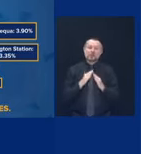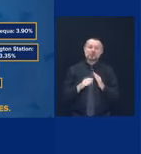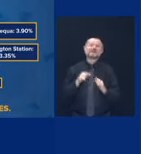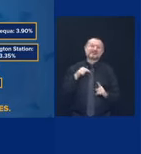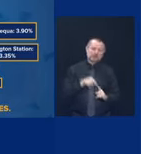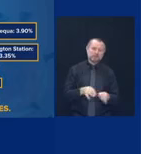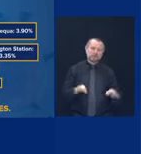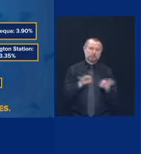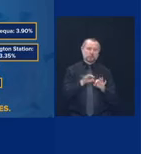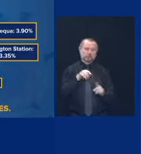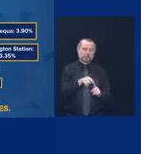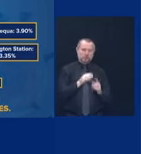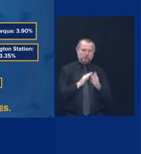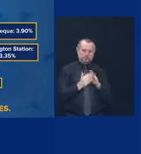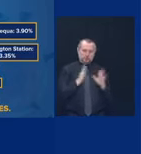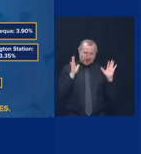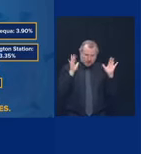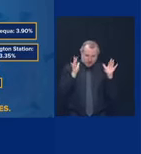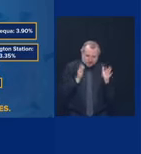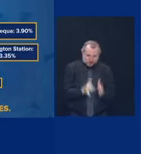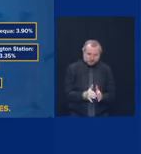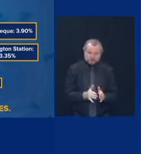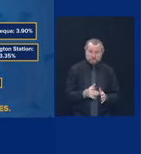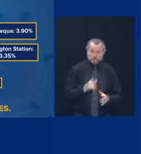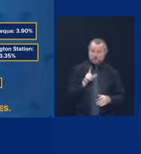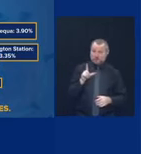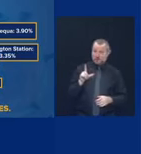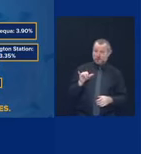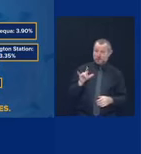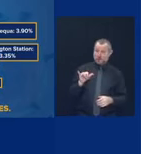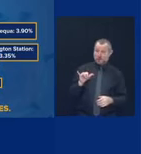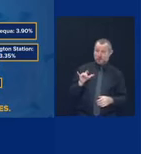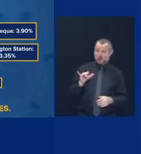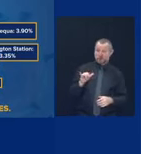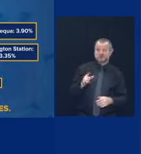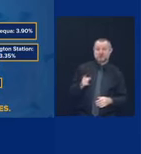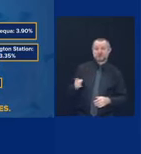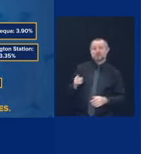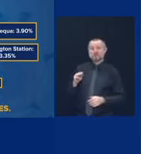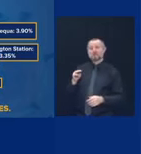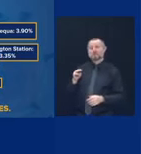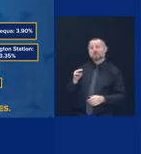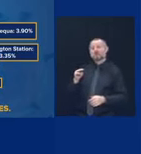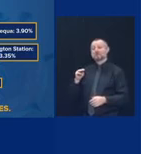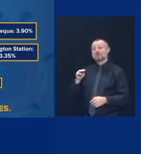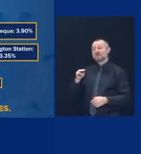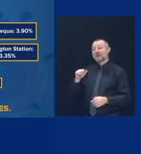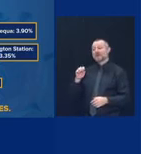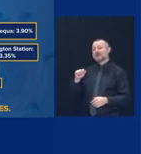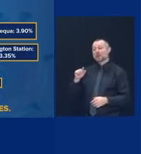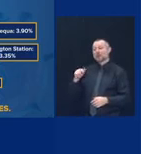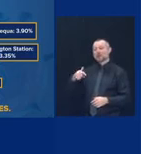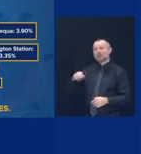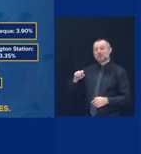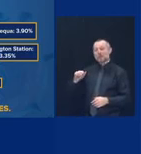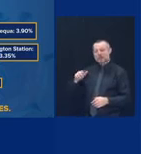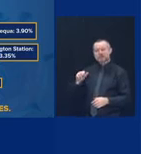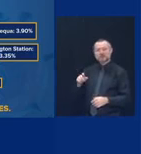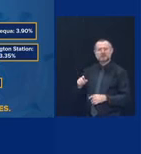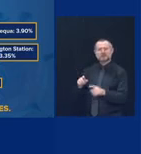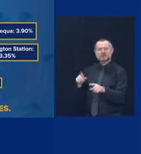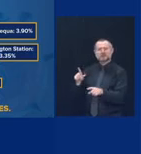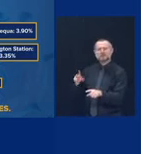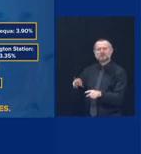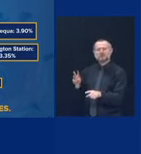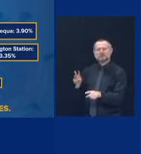rate? Look at the difference even on Long Island. You go from Massapequa, 3.6, Freeport's 4.5. New